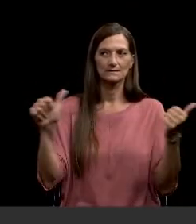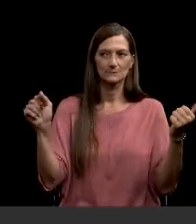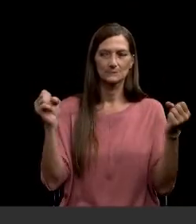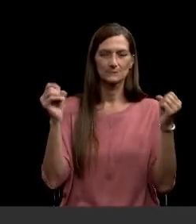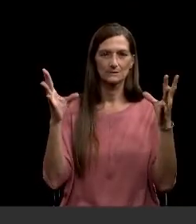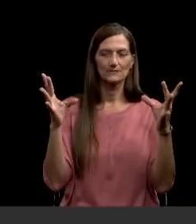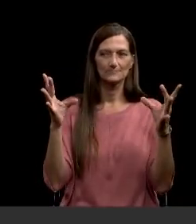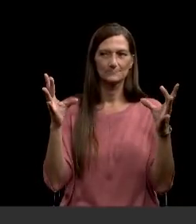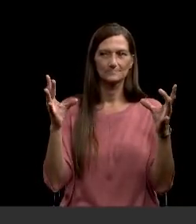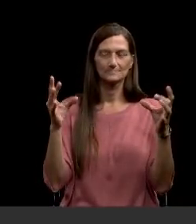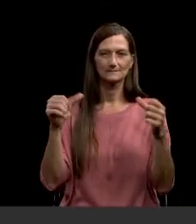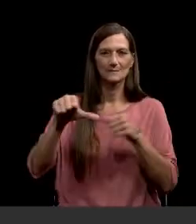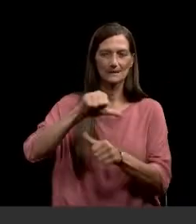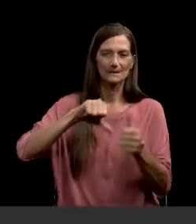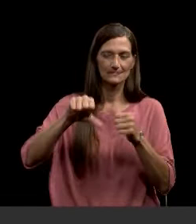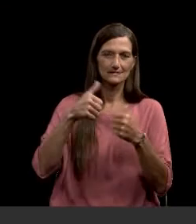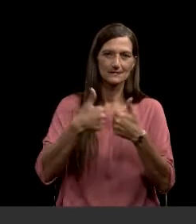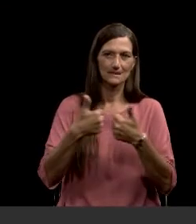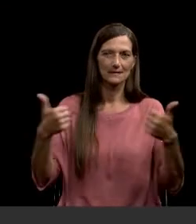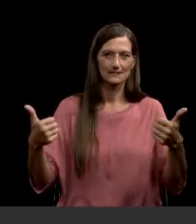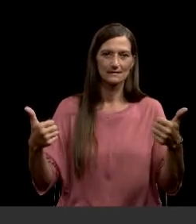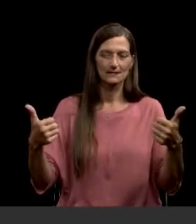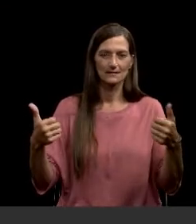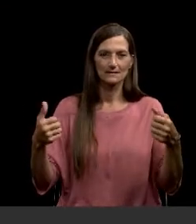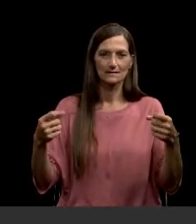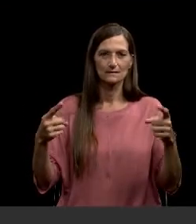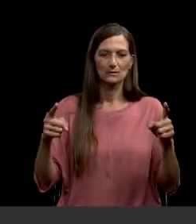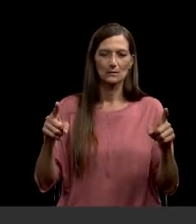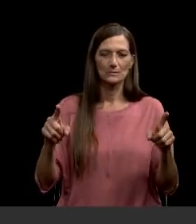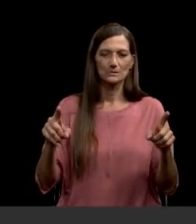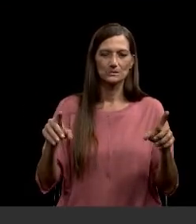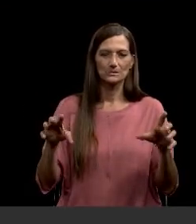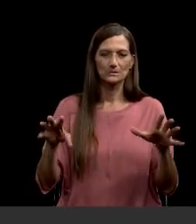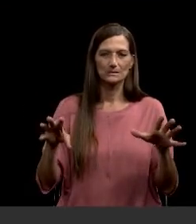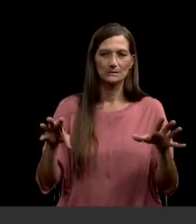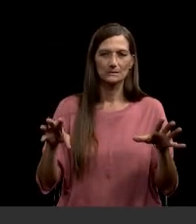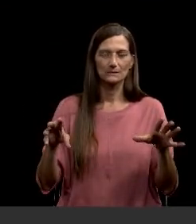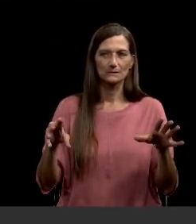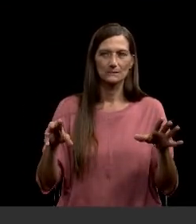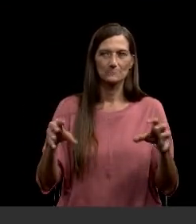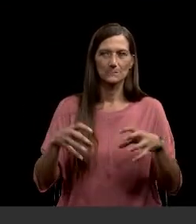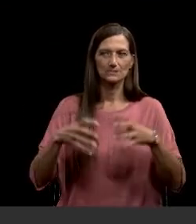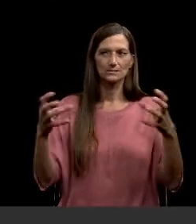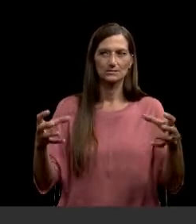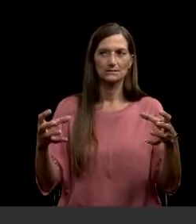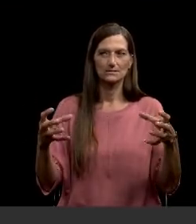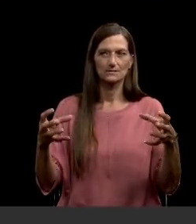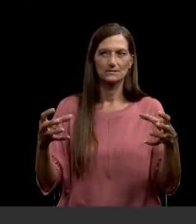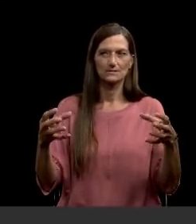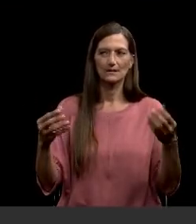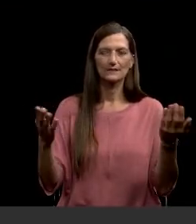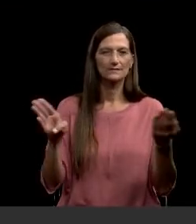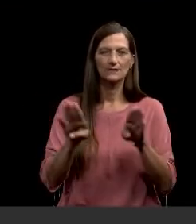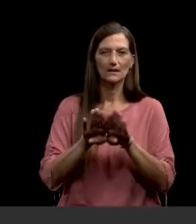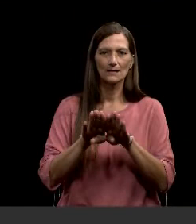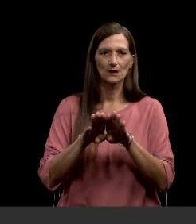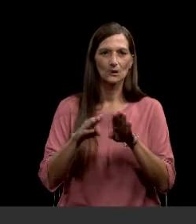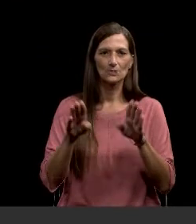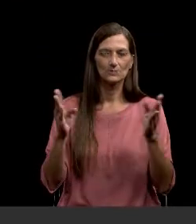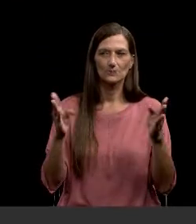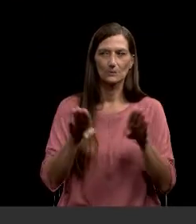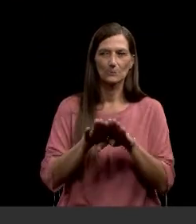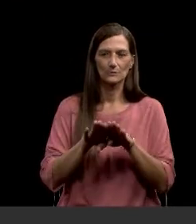as possible, this Waco City Council meeting will not be open to the public. This meeting is being broadcast live at WCCC.TV.